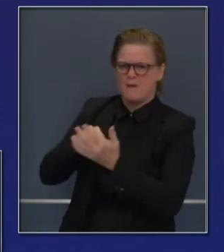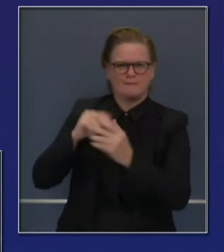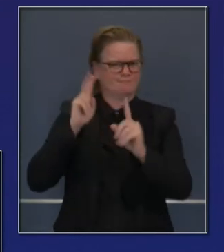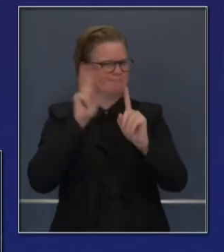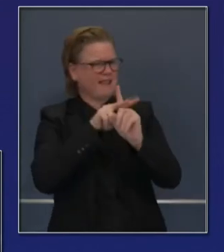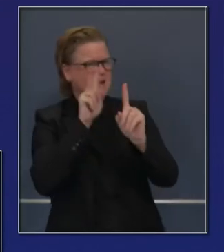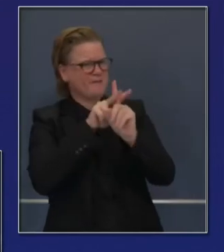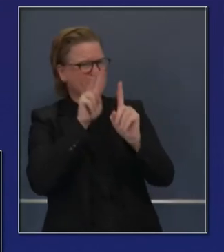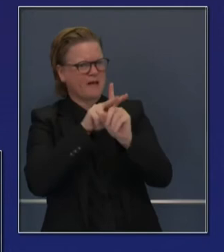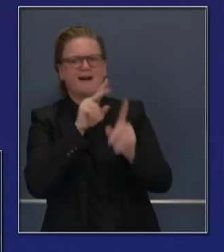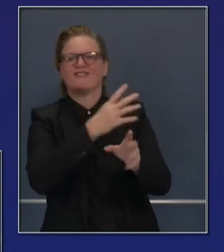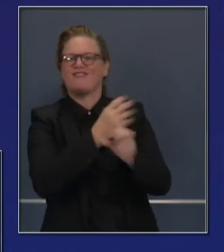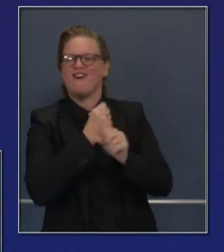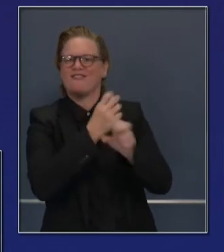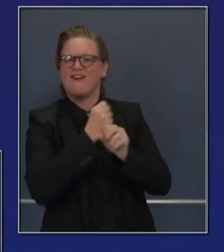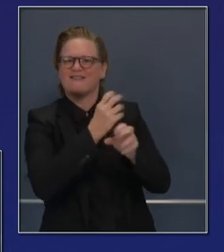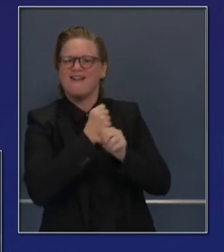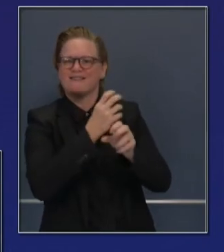more about it. Again, go to